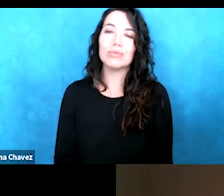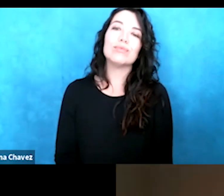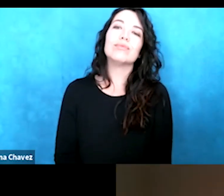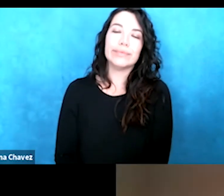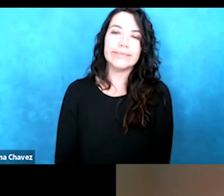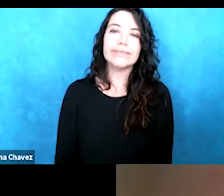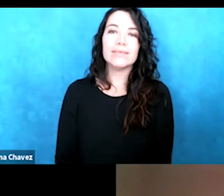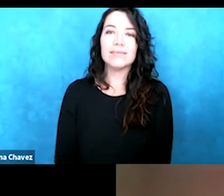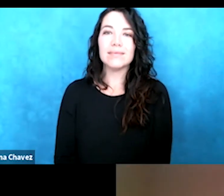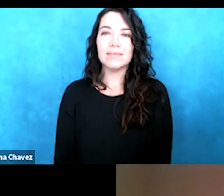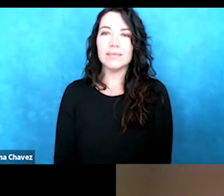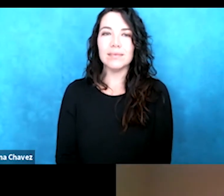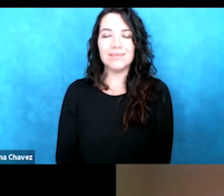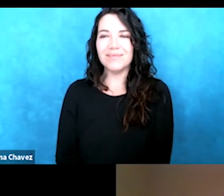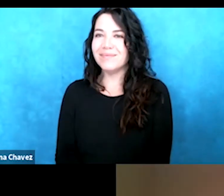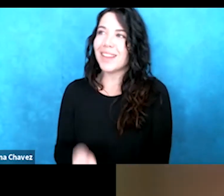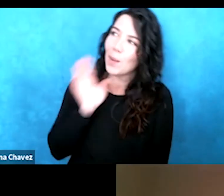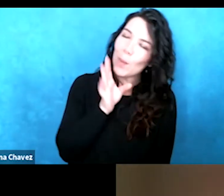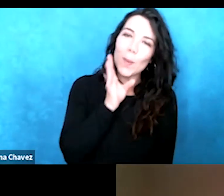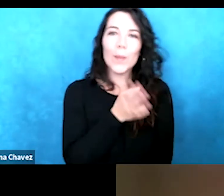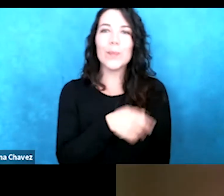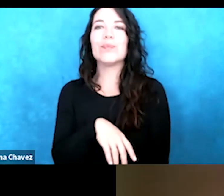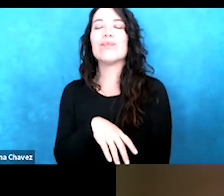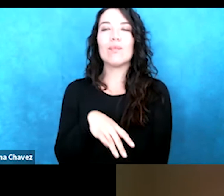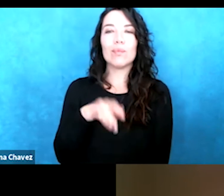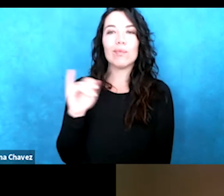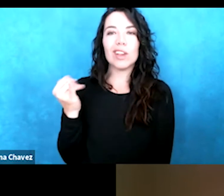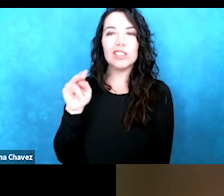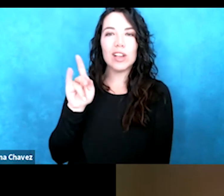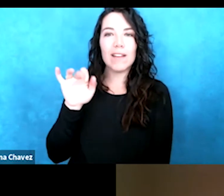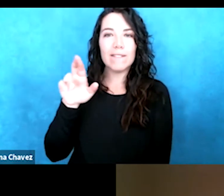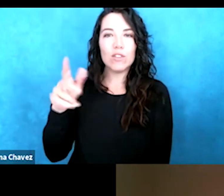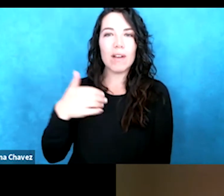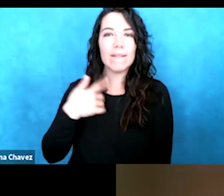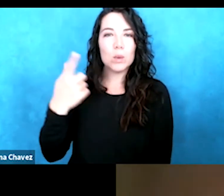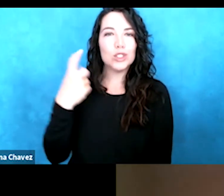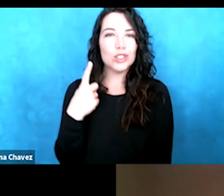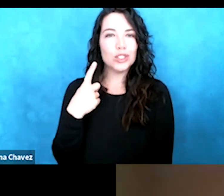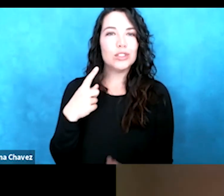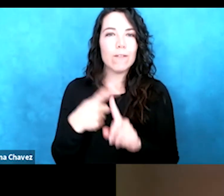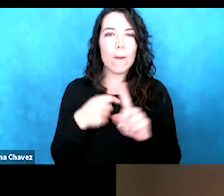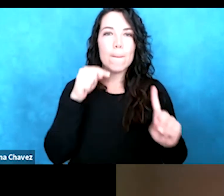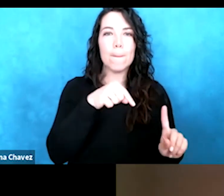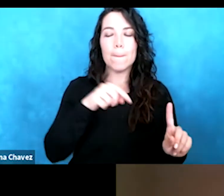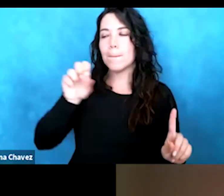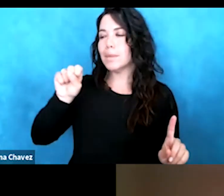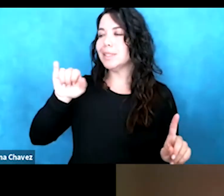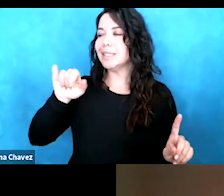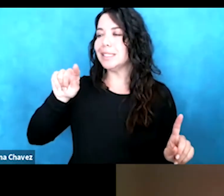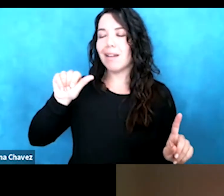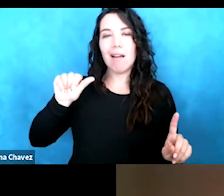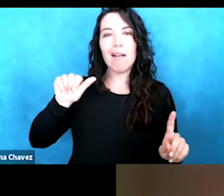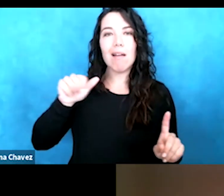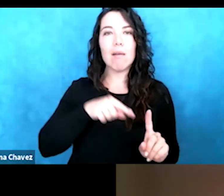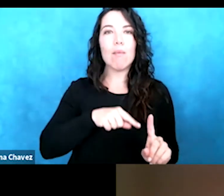Jennifer, we have a question. Hi. We have a question from SITA, and she was wondering about what are